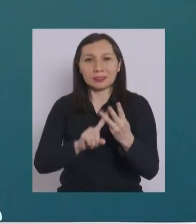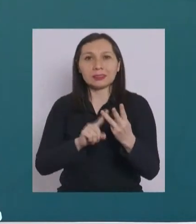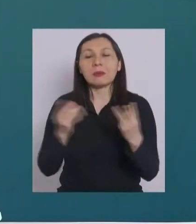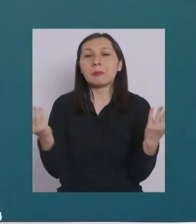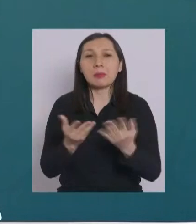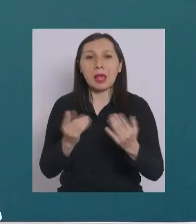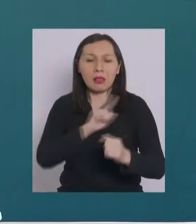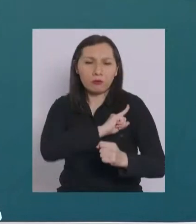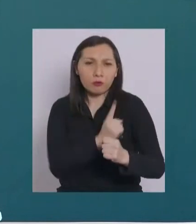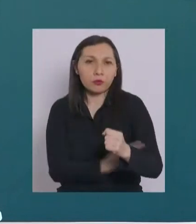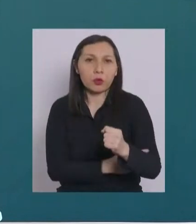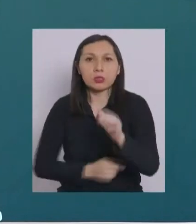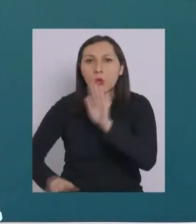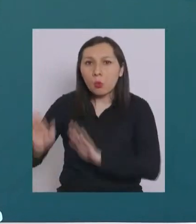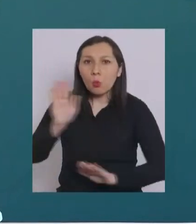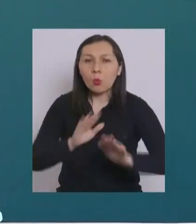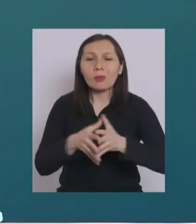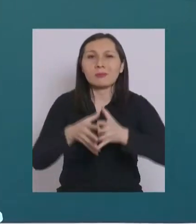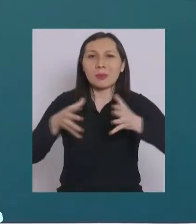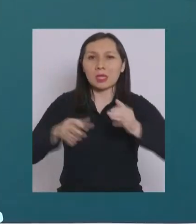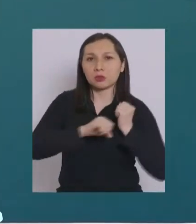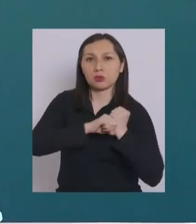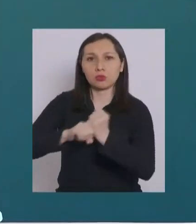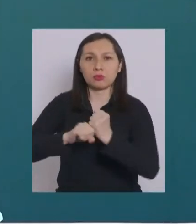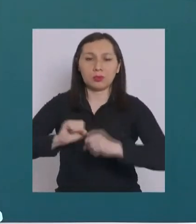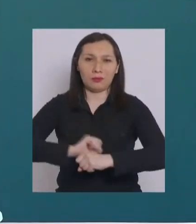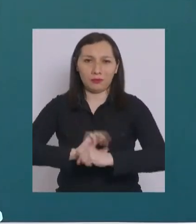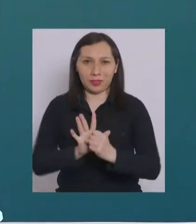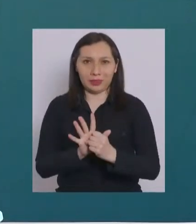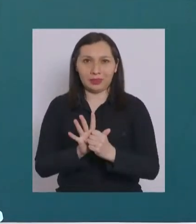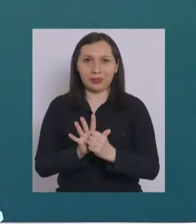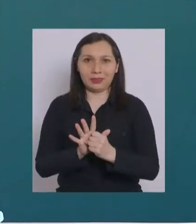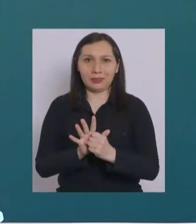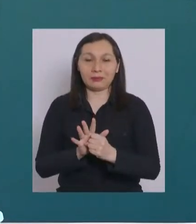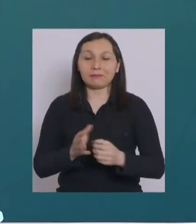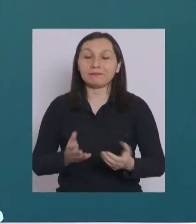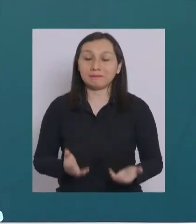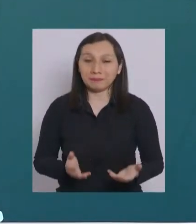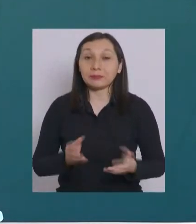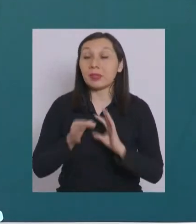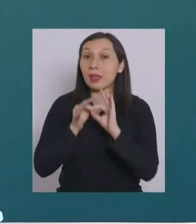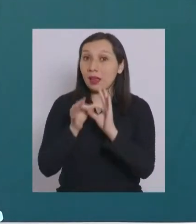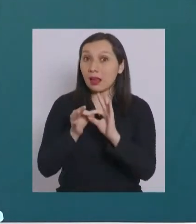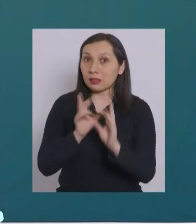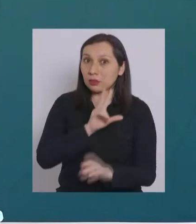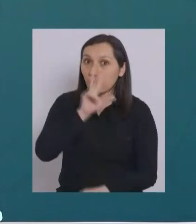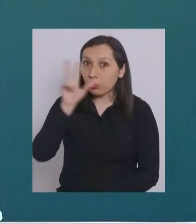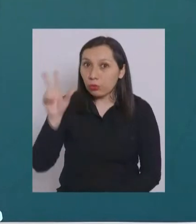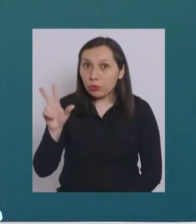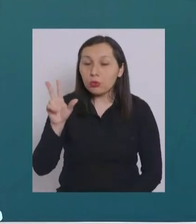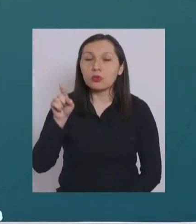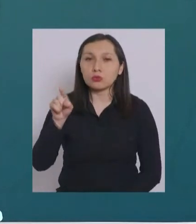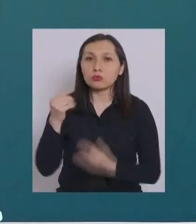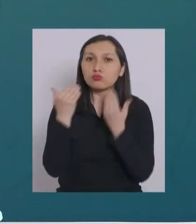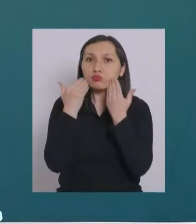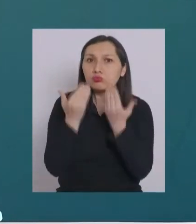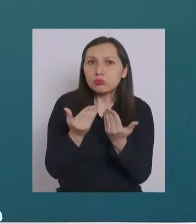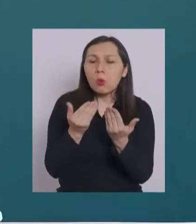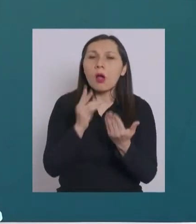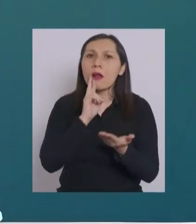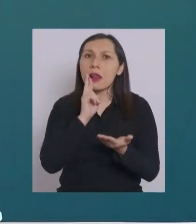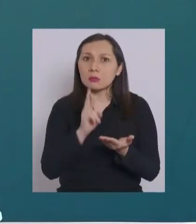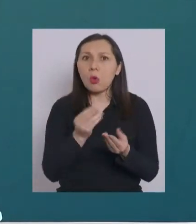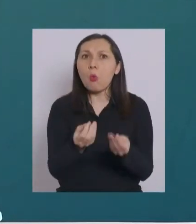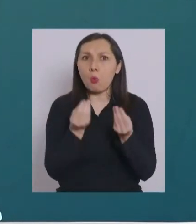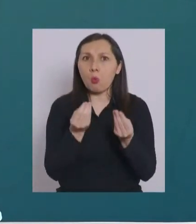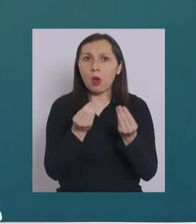booster dose to strengthen the protection against COVID-19. And, thank God,